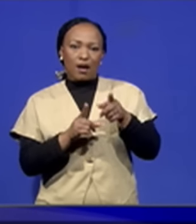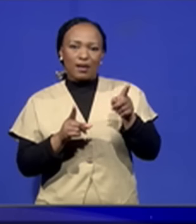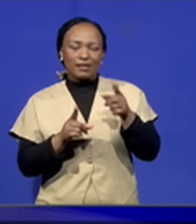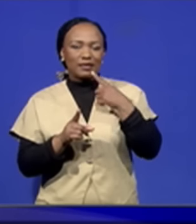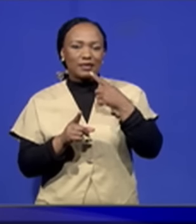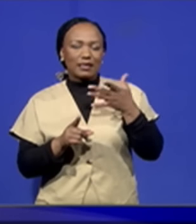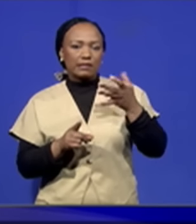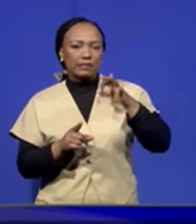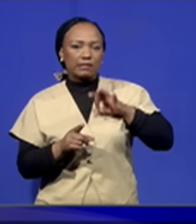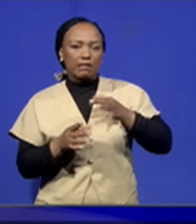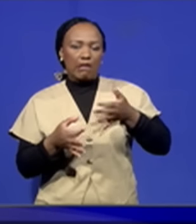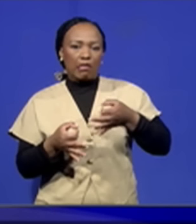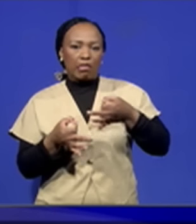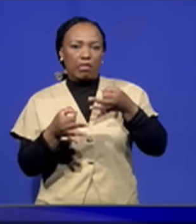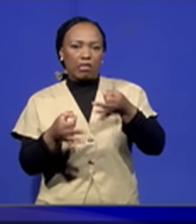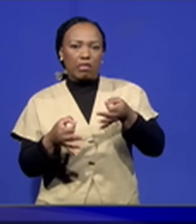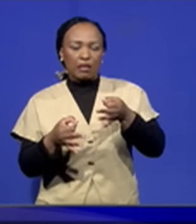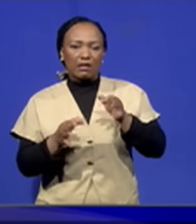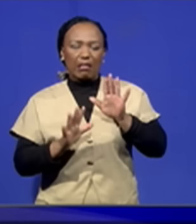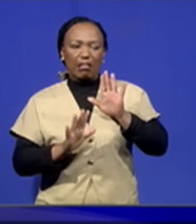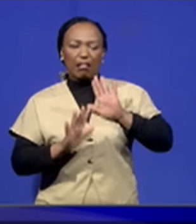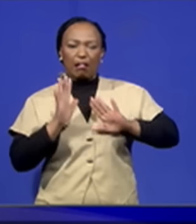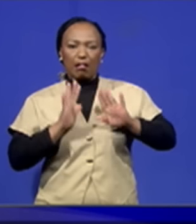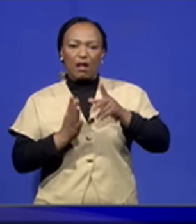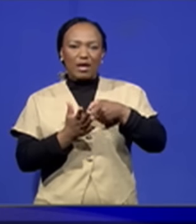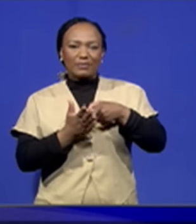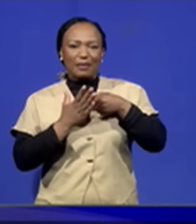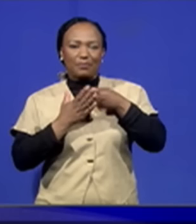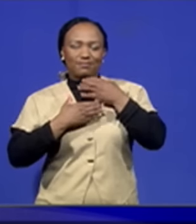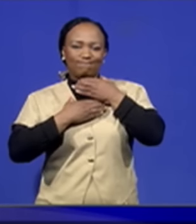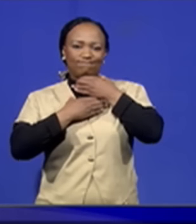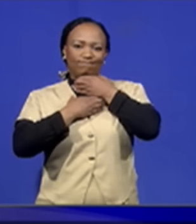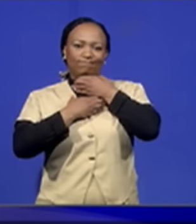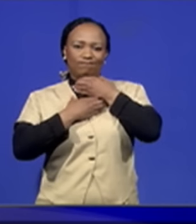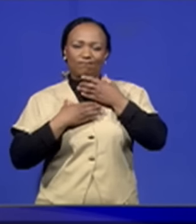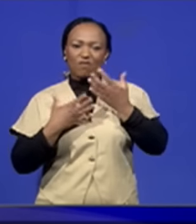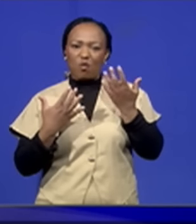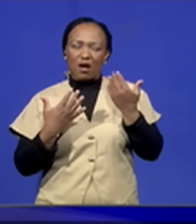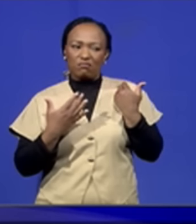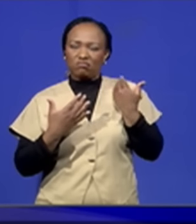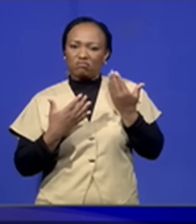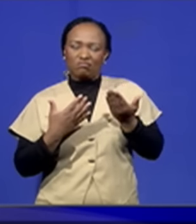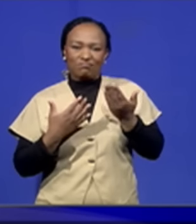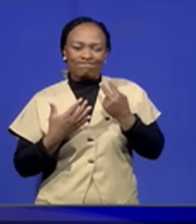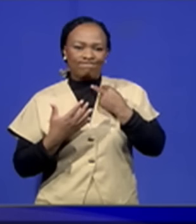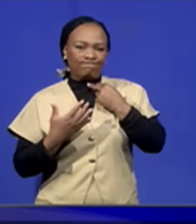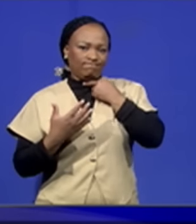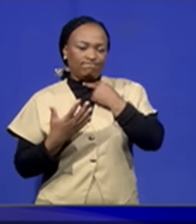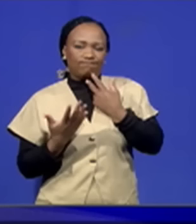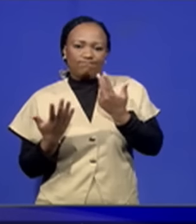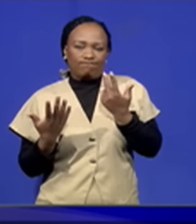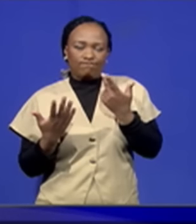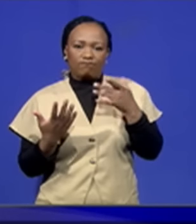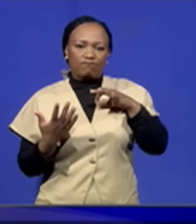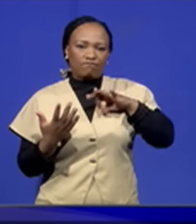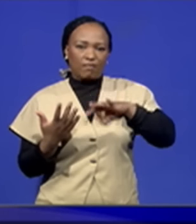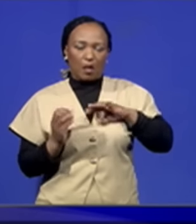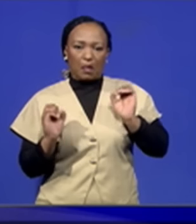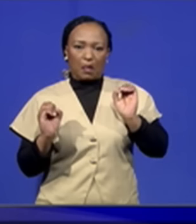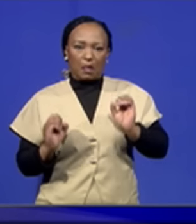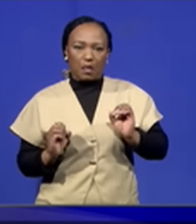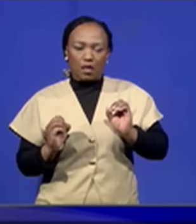ba tlogetse ba kgamiwa ke dikoloto le ketsaetsego e seng kana ka sepe. Mathata Seshenjana ke mo